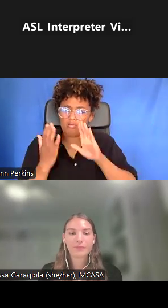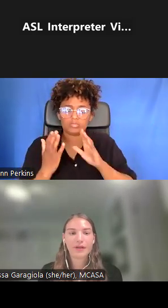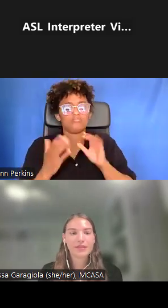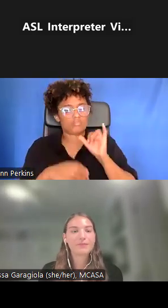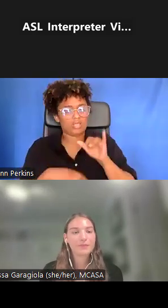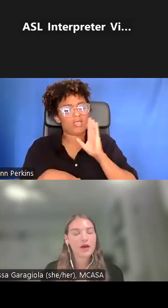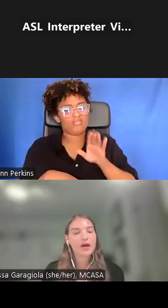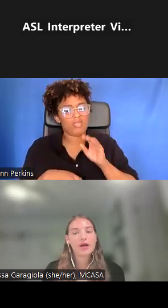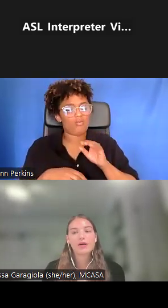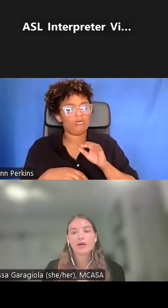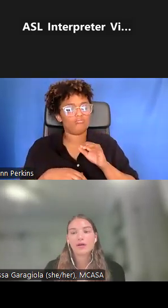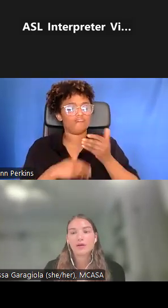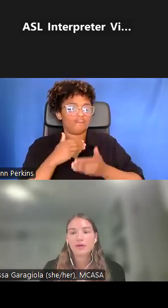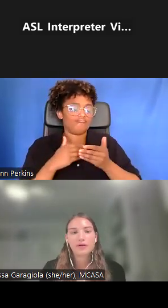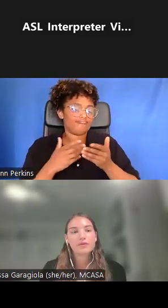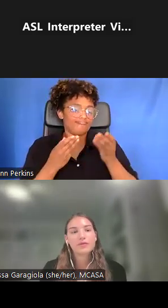Next slide.